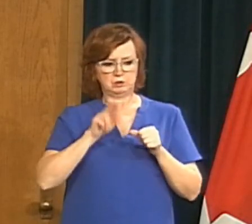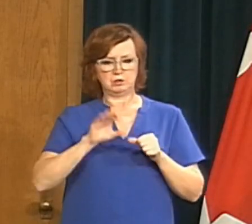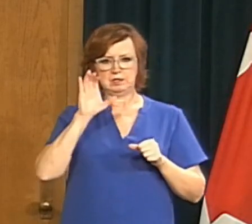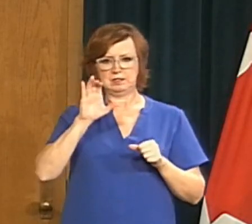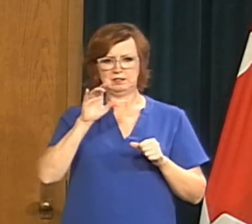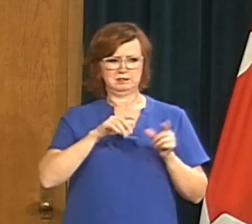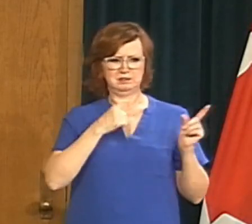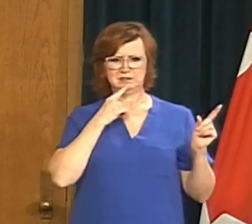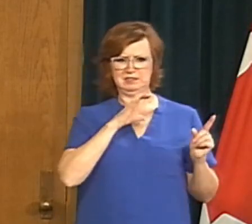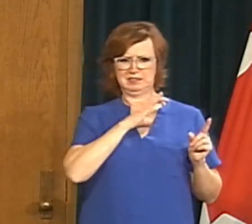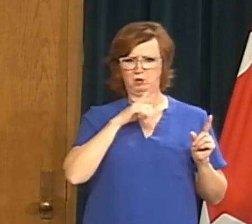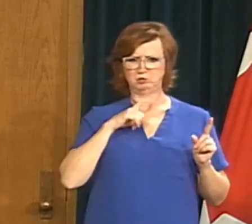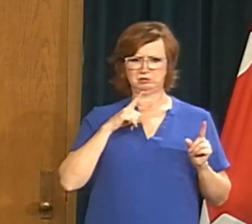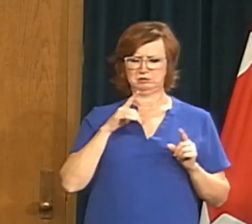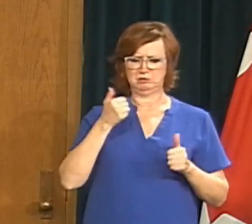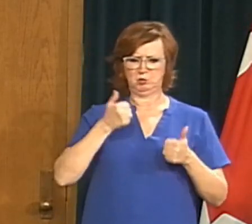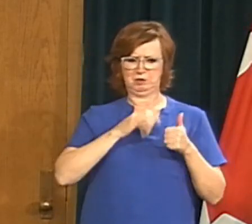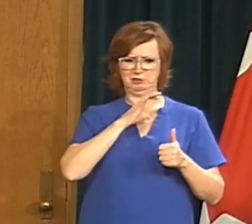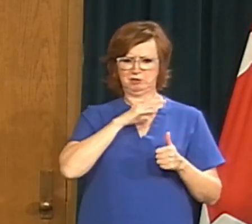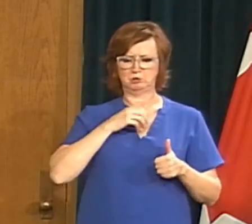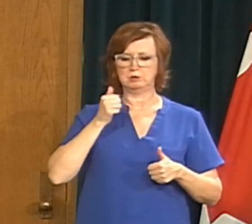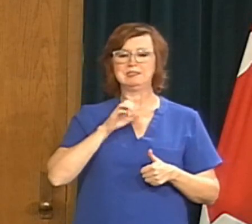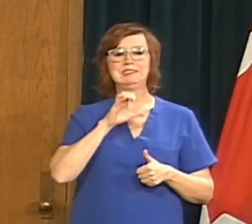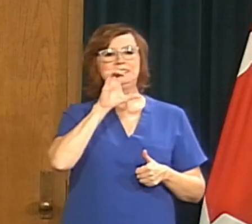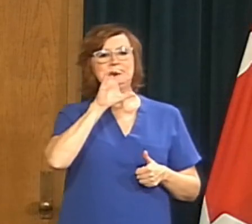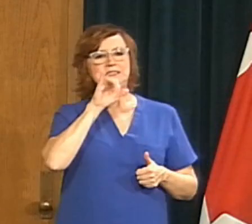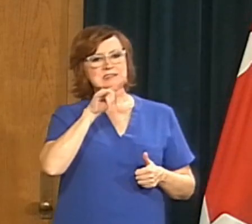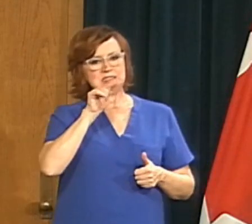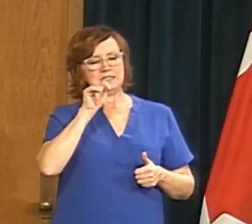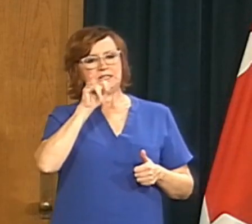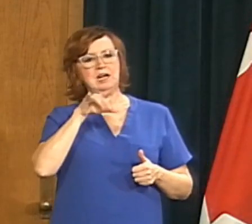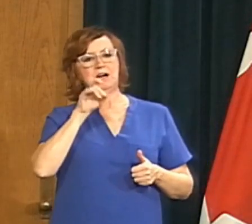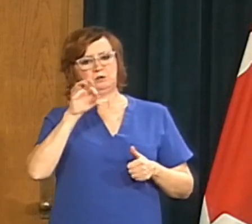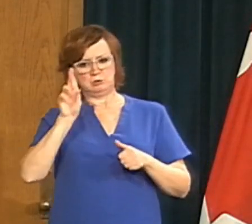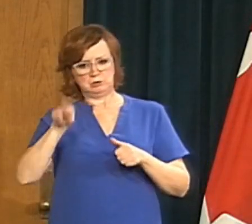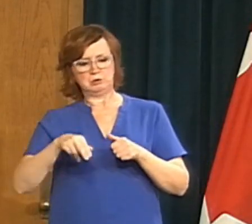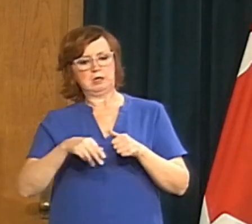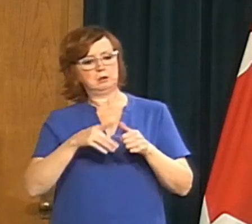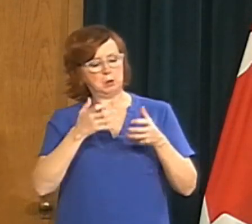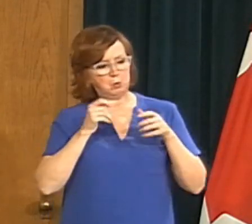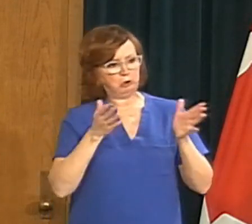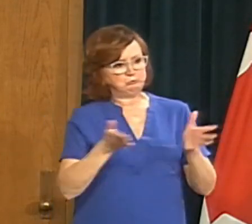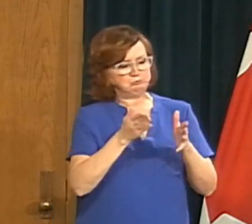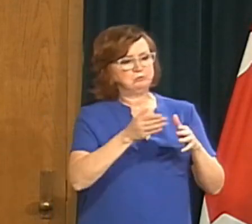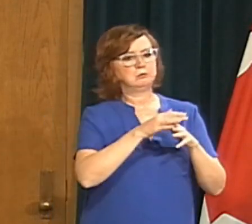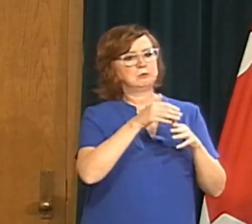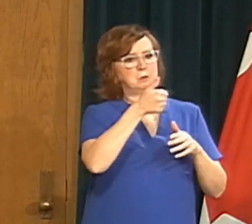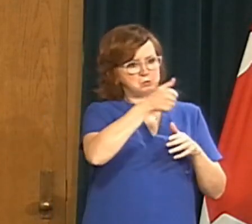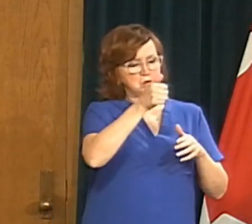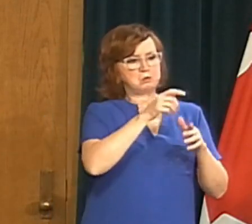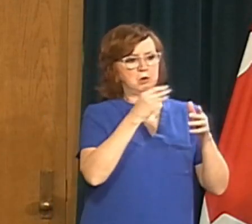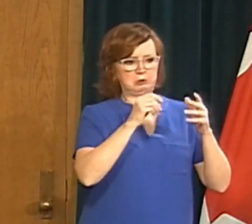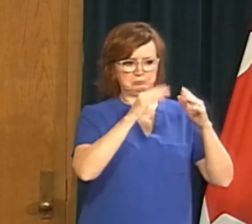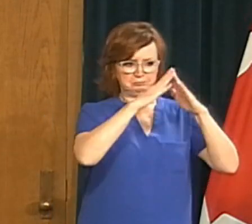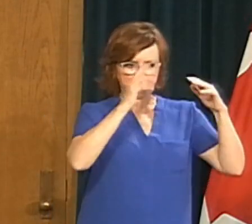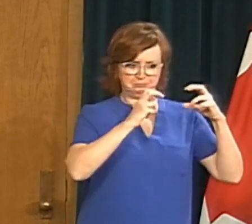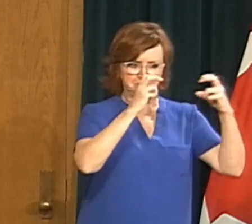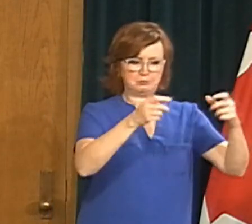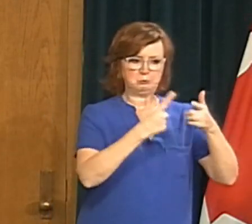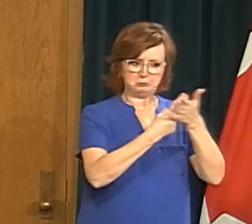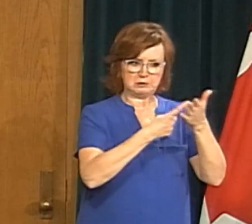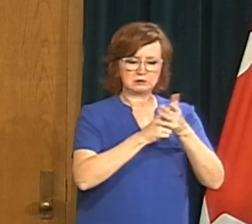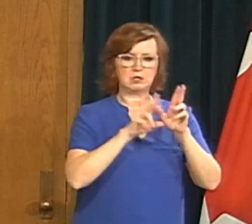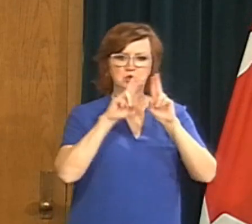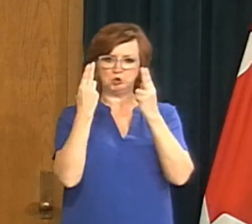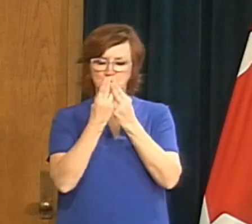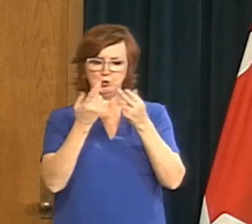Council. Okay, I was unaware of that. I'm not sure that there is a place to intervene. As I said yesterday, I'm not aware that this